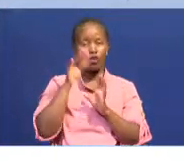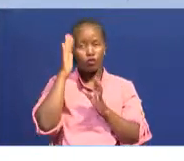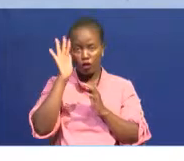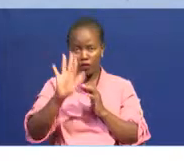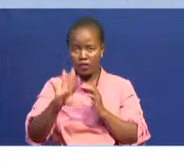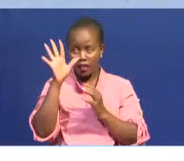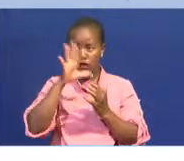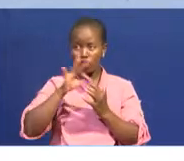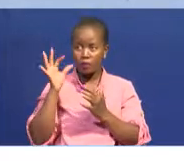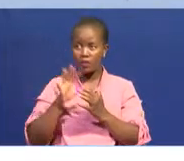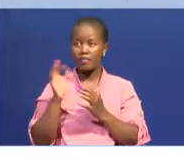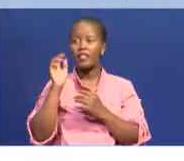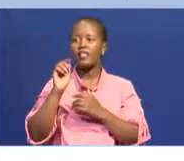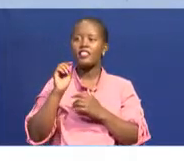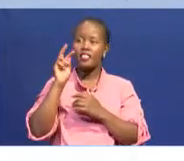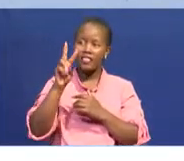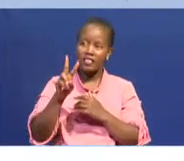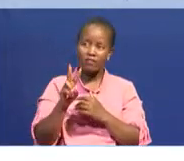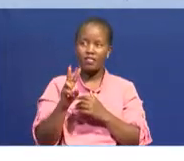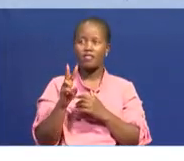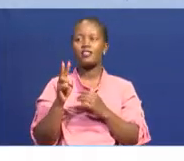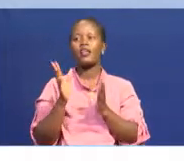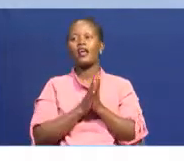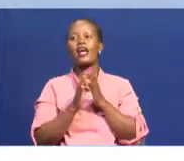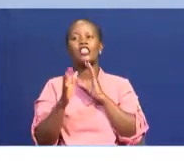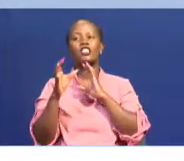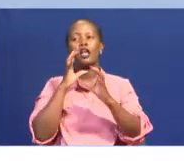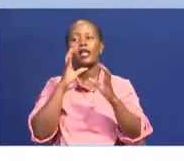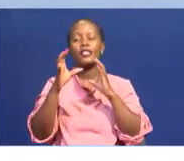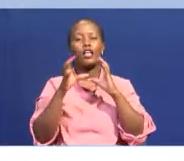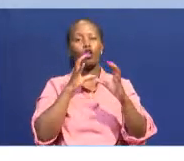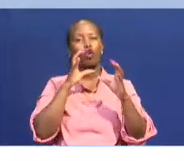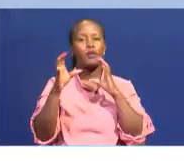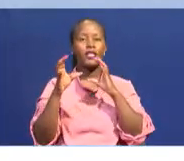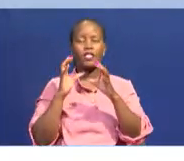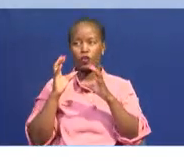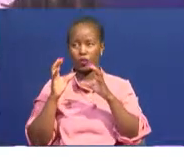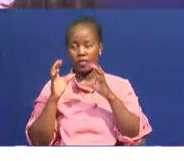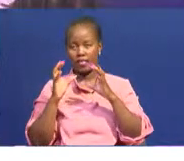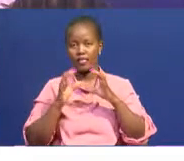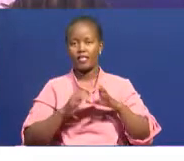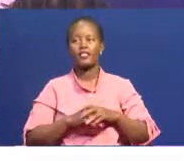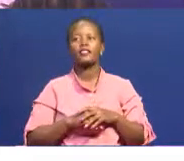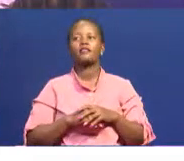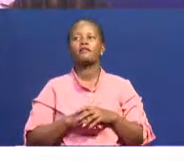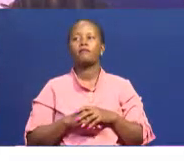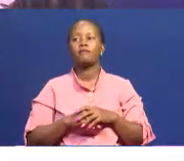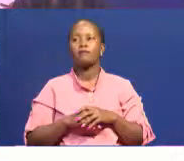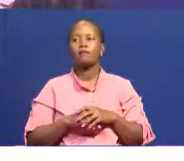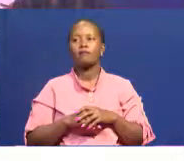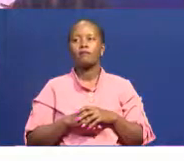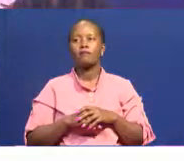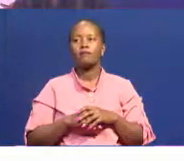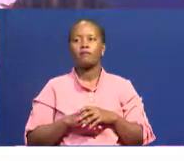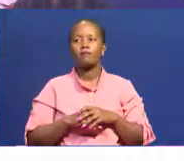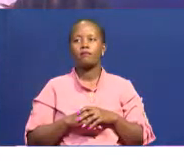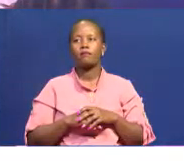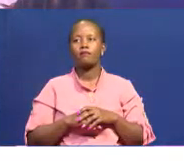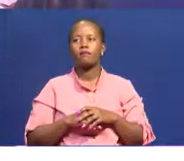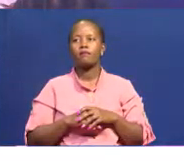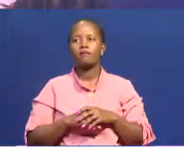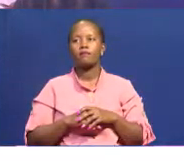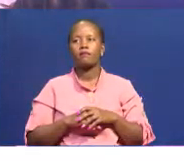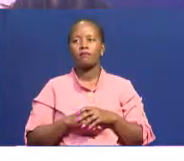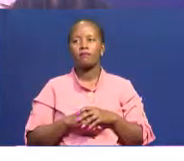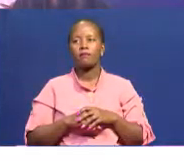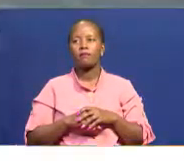in broadcast, cybersecurity, and telecommunications. Trevor Nyendo for Lunchtime News. That's